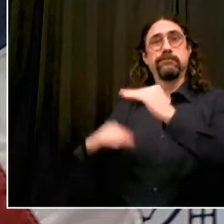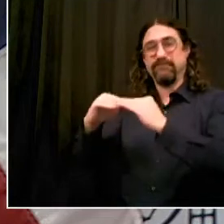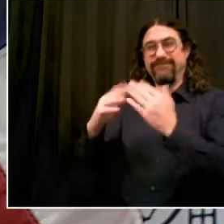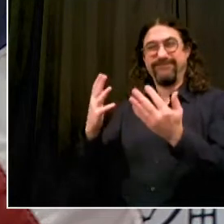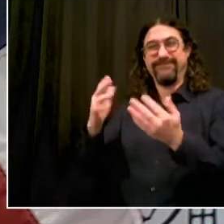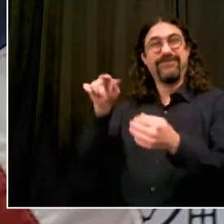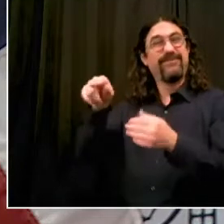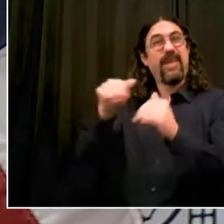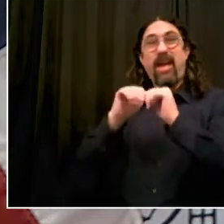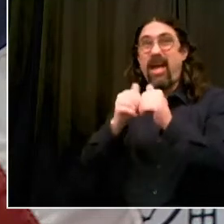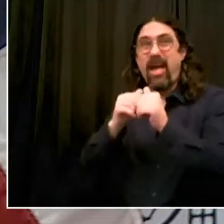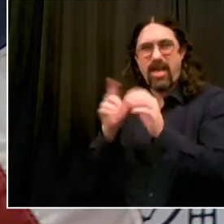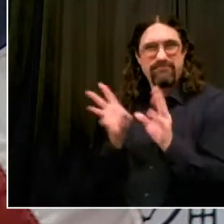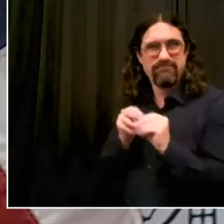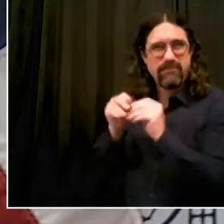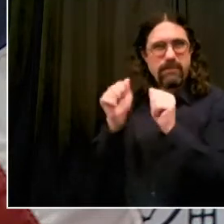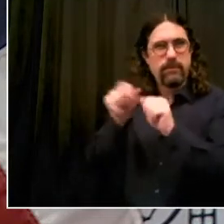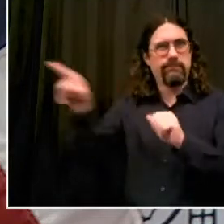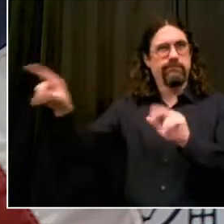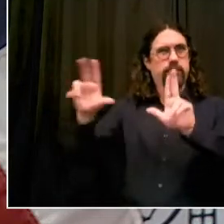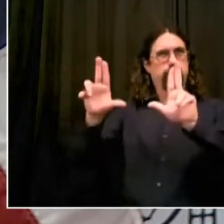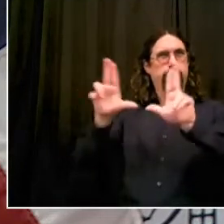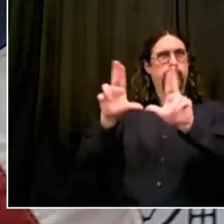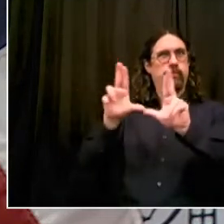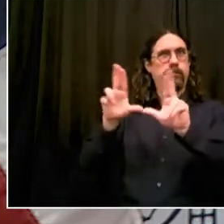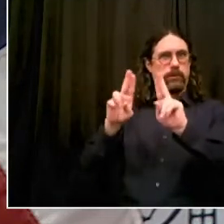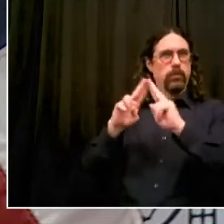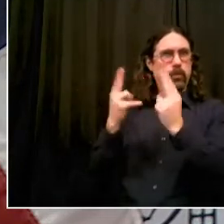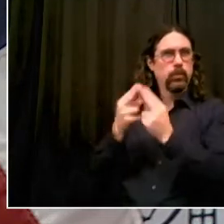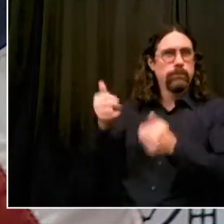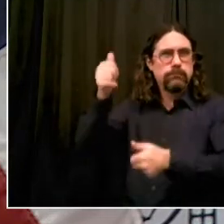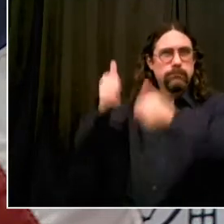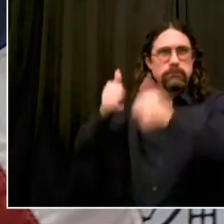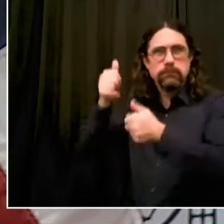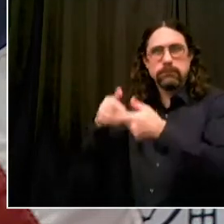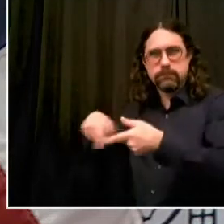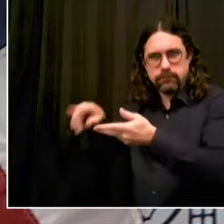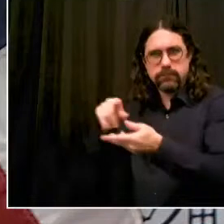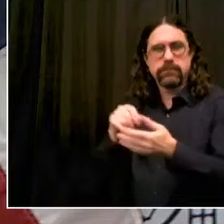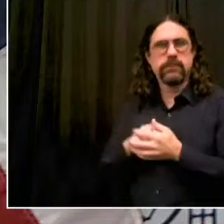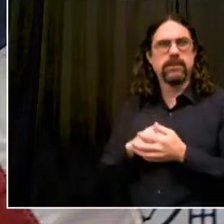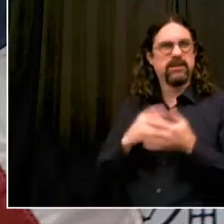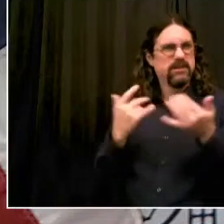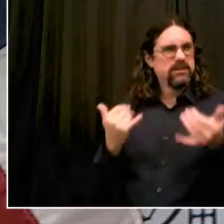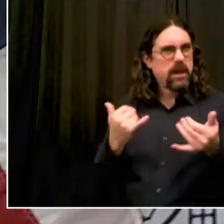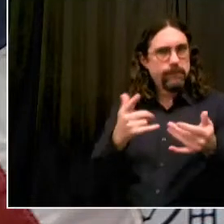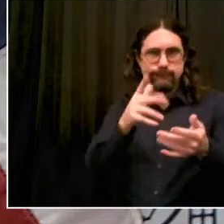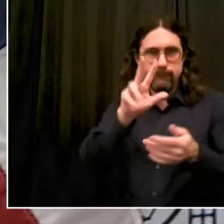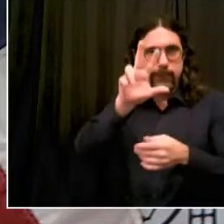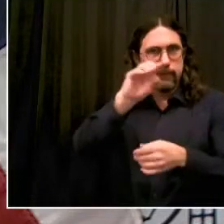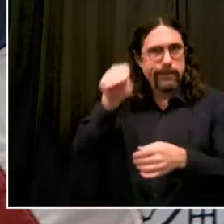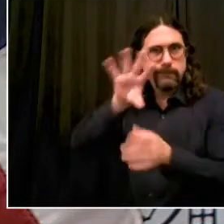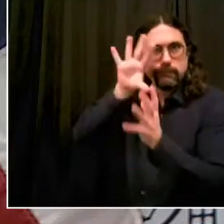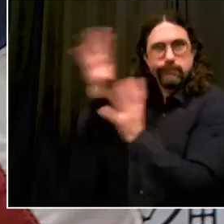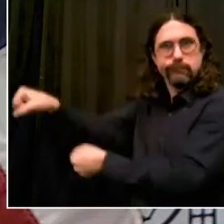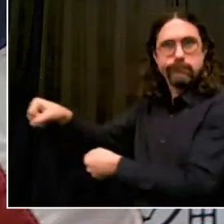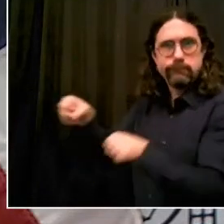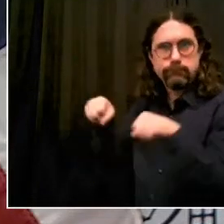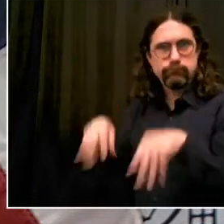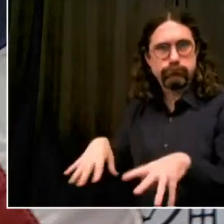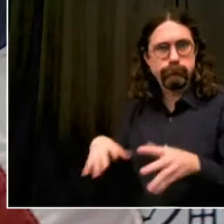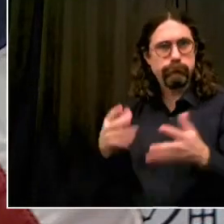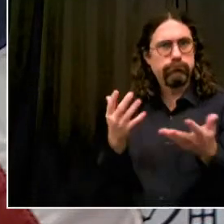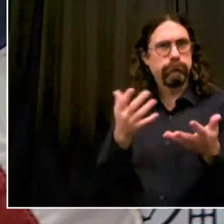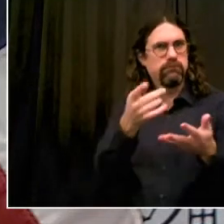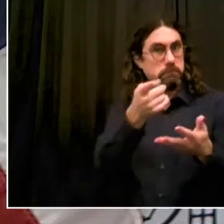liked. Look, we've worked very closely with both those unions and DC 37 and the Teamsters who